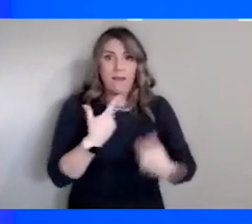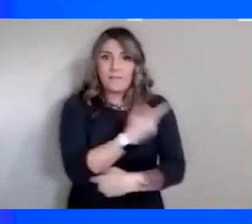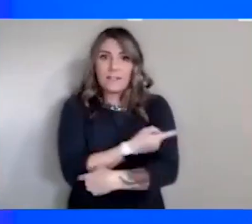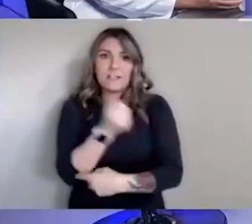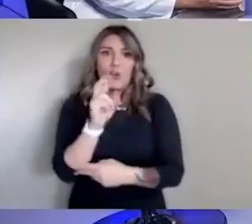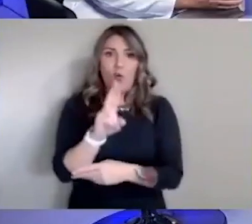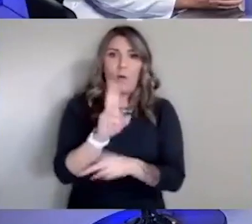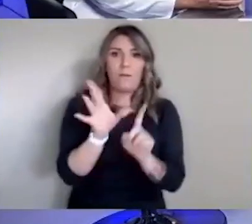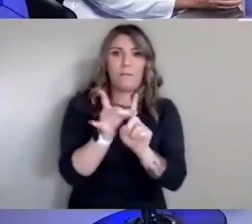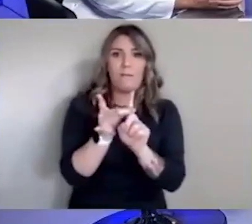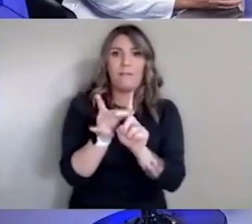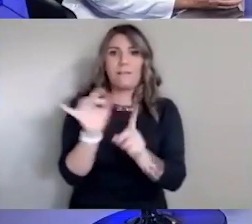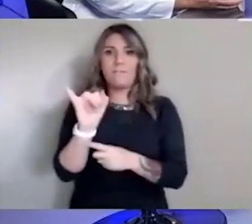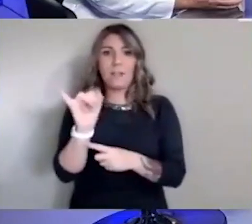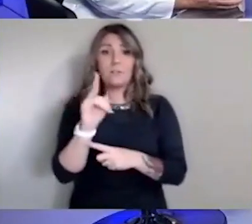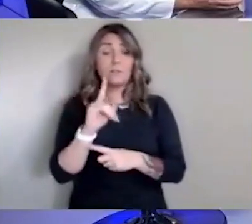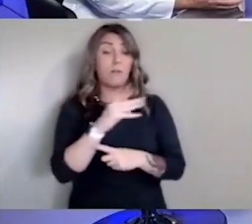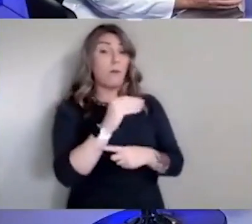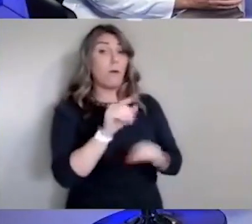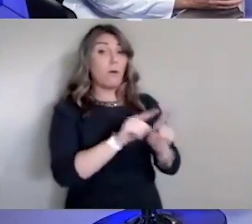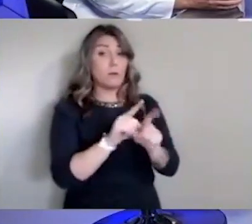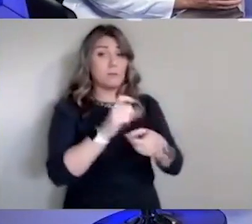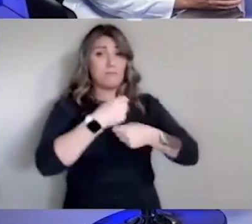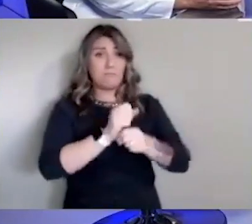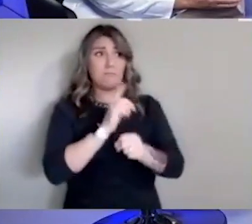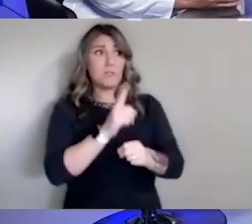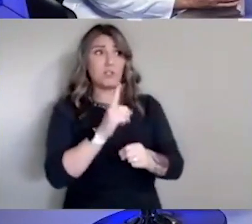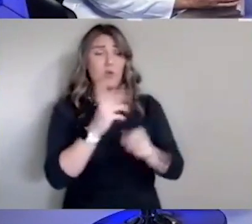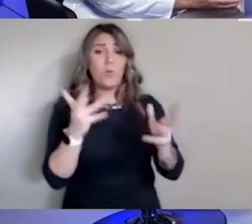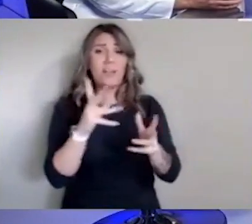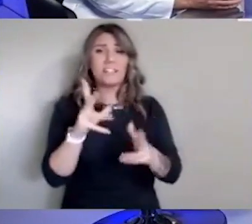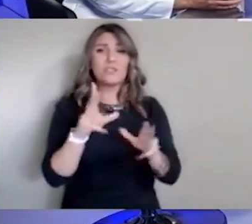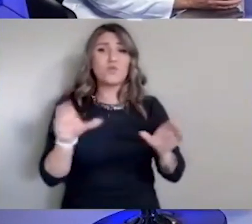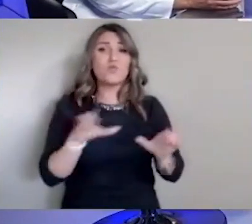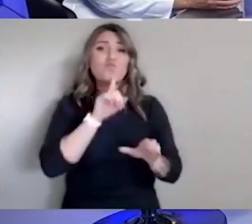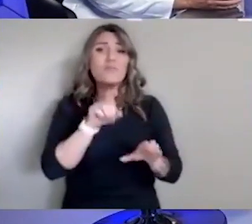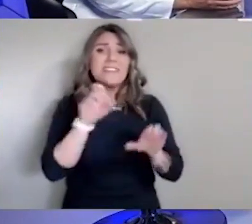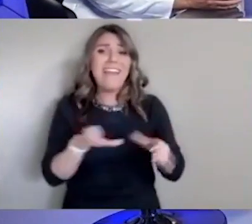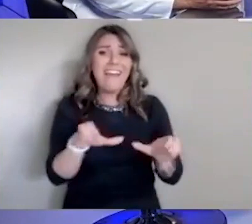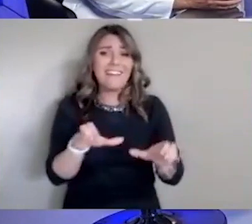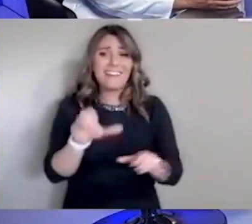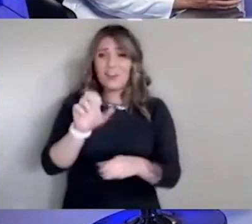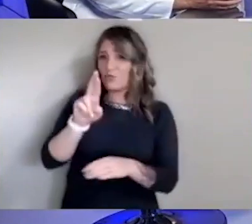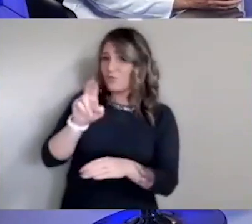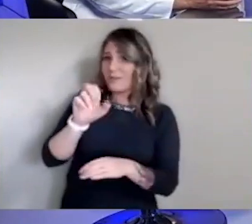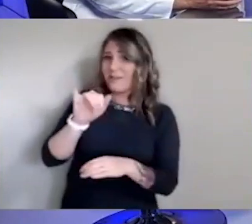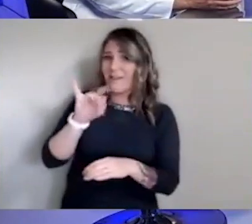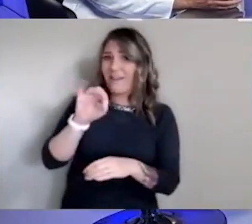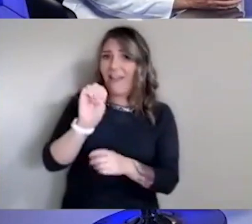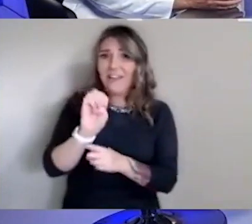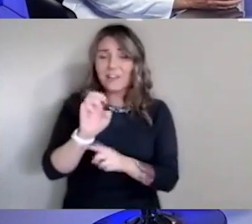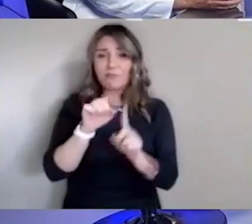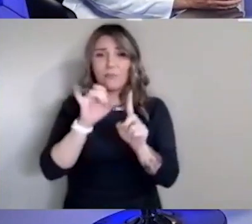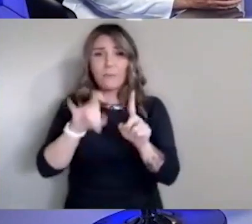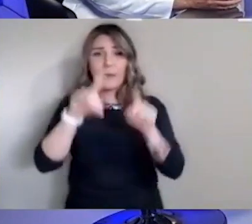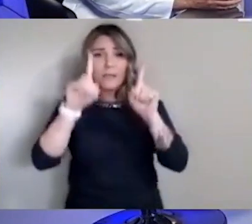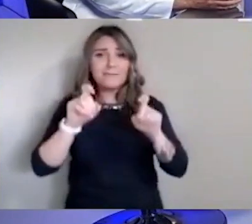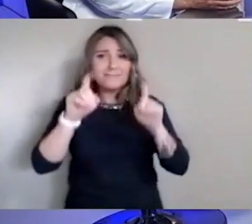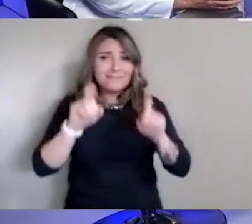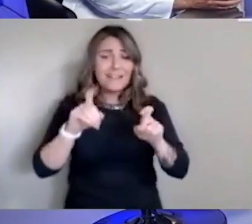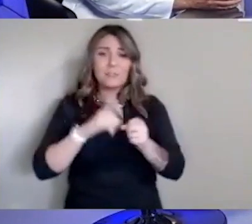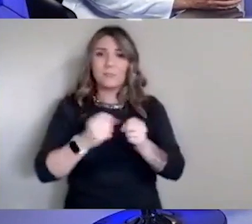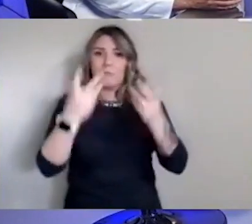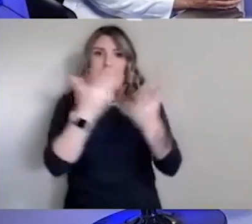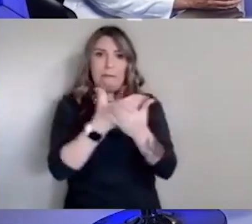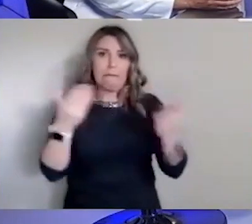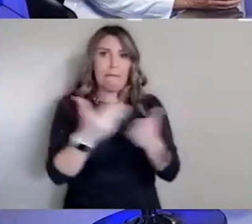to also make sure that you know what they were reactive to in that test. Because Yeah. you were reactive to something, but because there are multiple different things that they are testing you to, you have